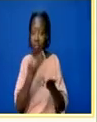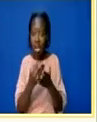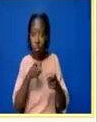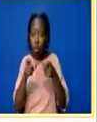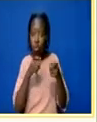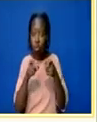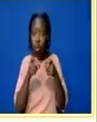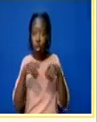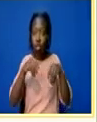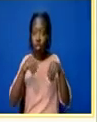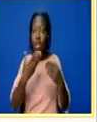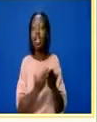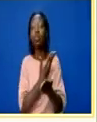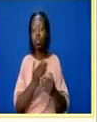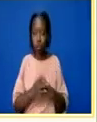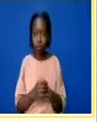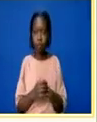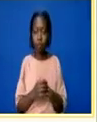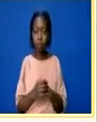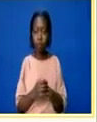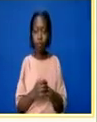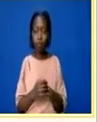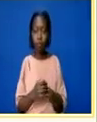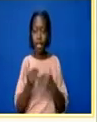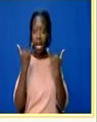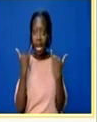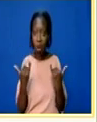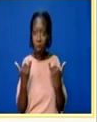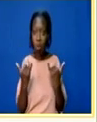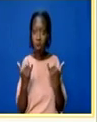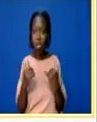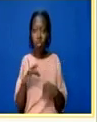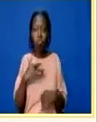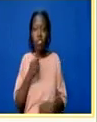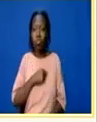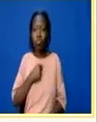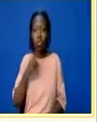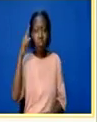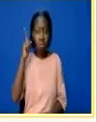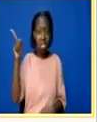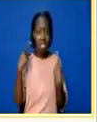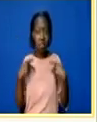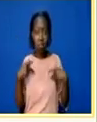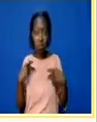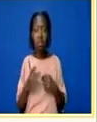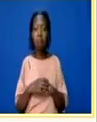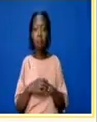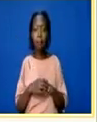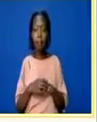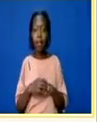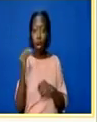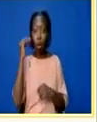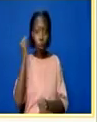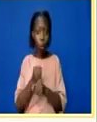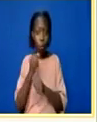exactly. know, obviously. They had to. They had, yeah. They had to. Yeah. So you're actually even feeling sorry for them. Yes. Now, that is an assignment